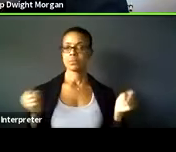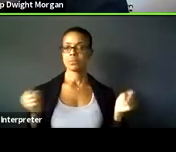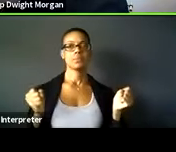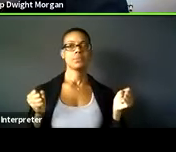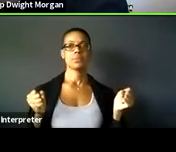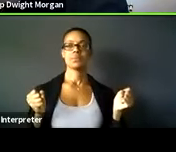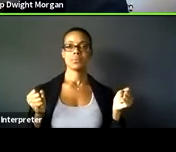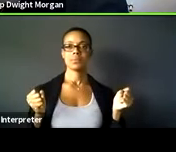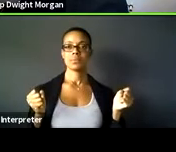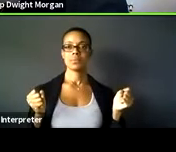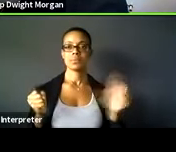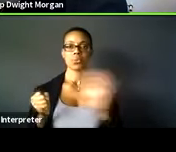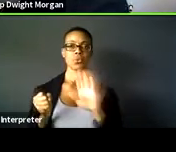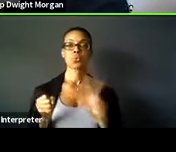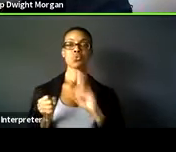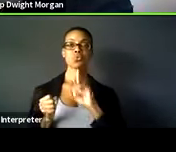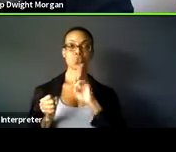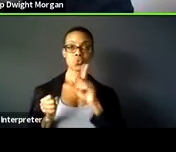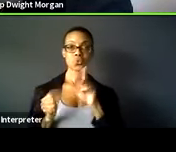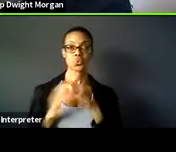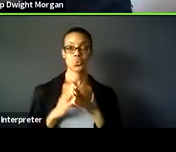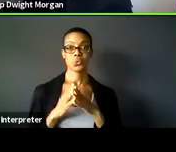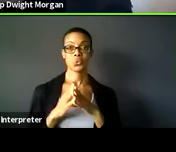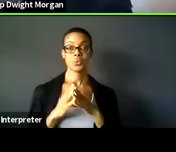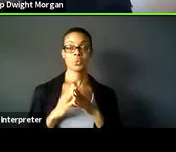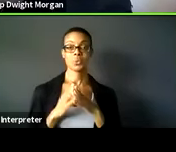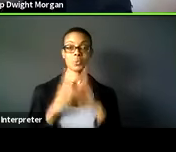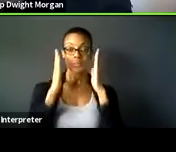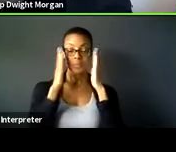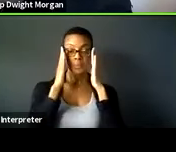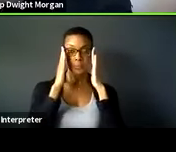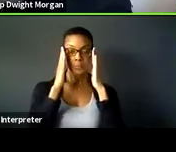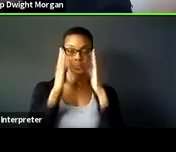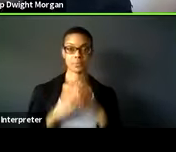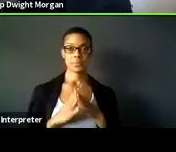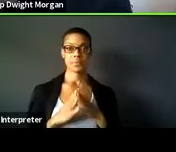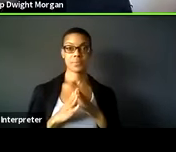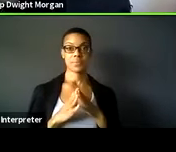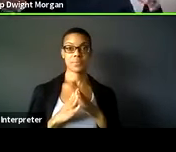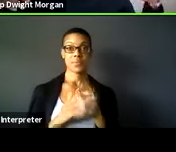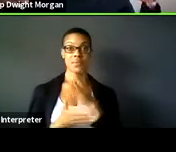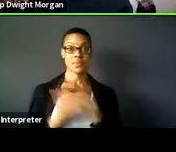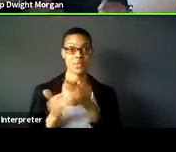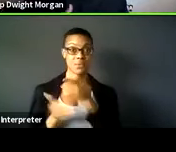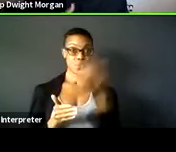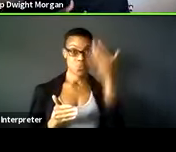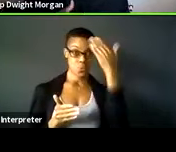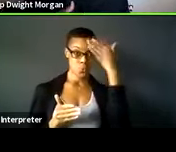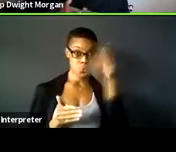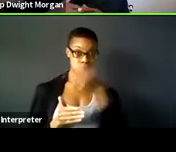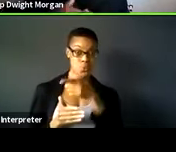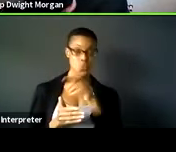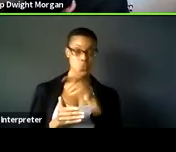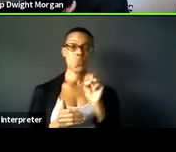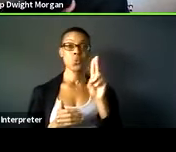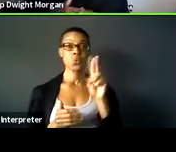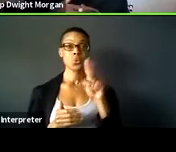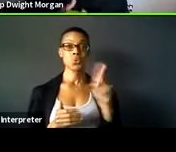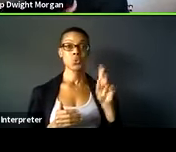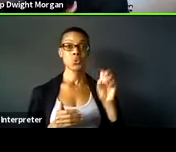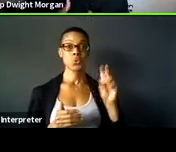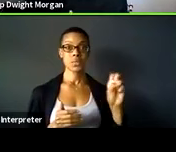For those of you on this on this event that don't know, Suzanne is one of the most